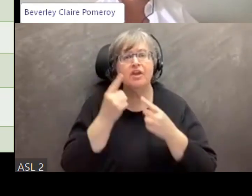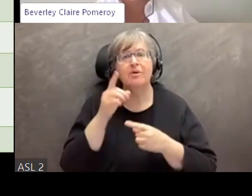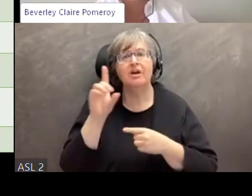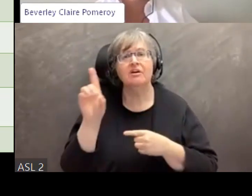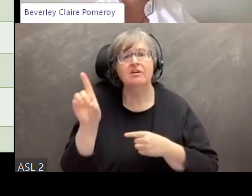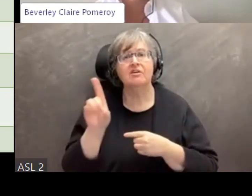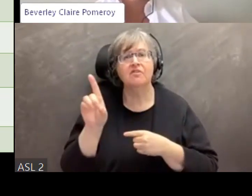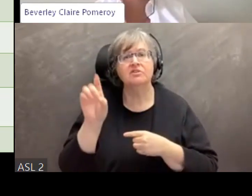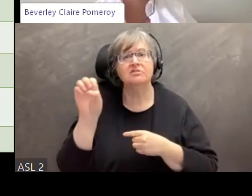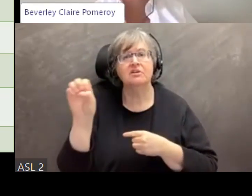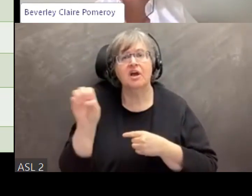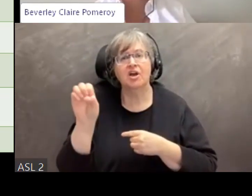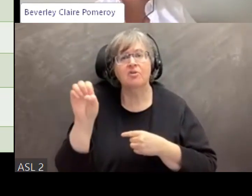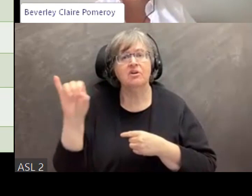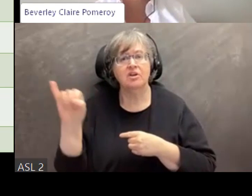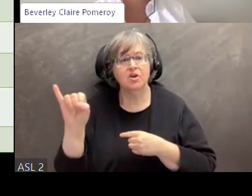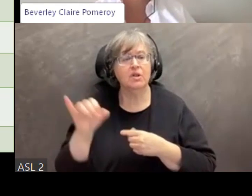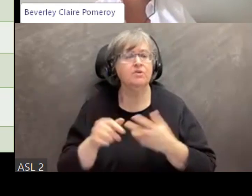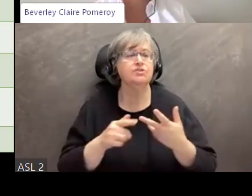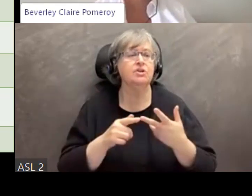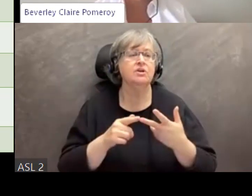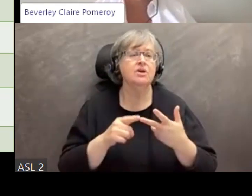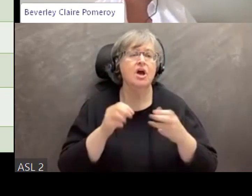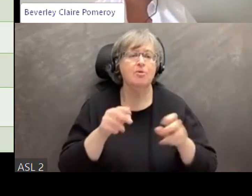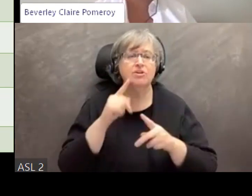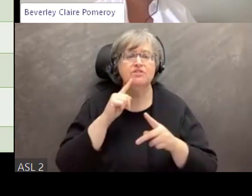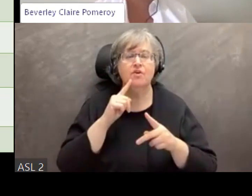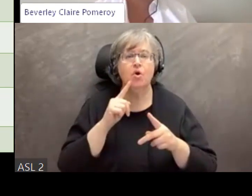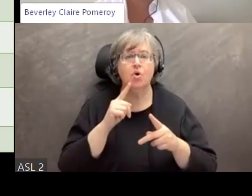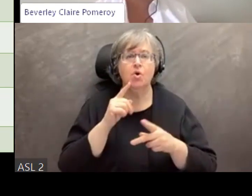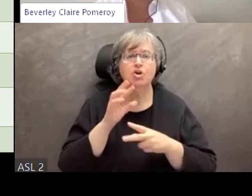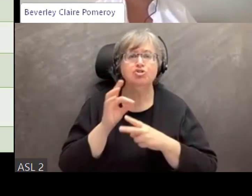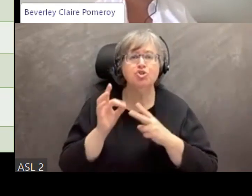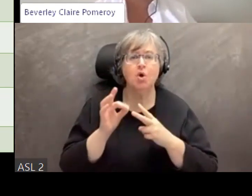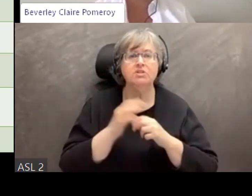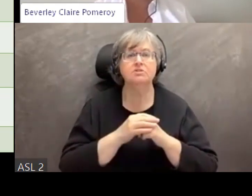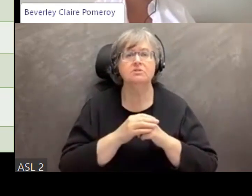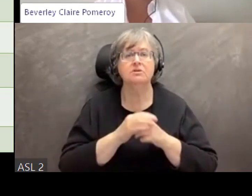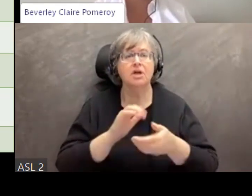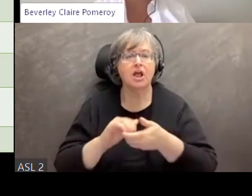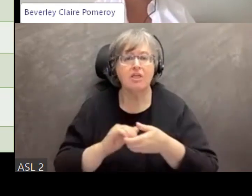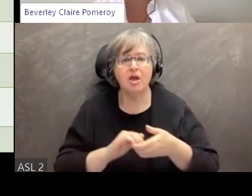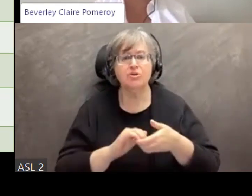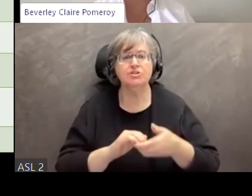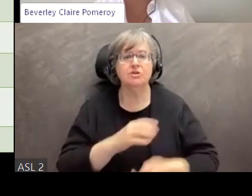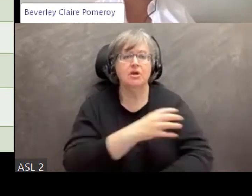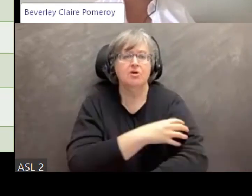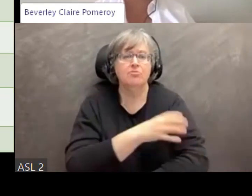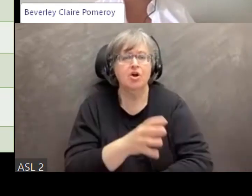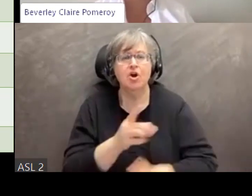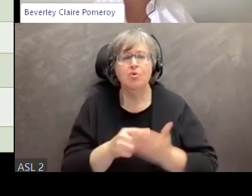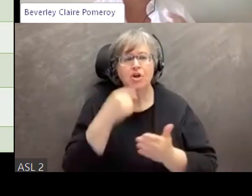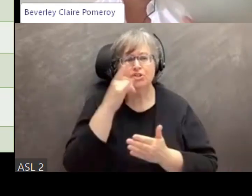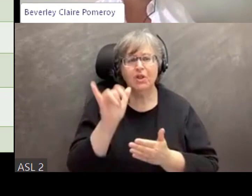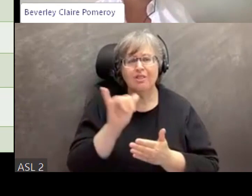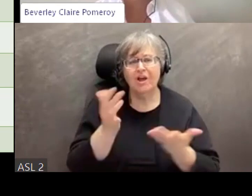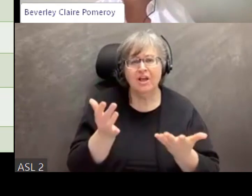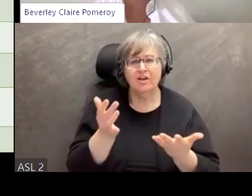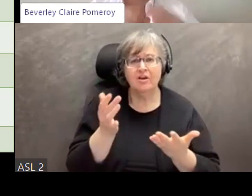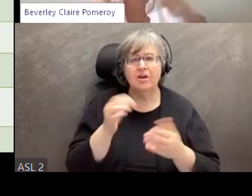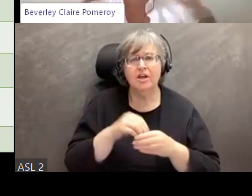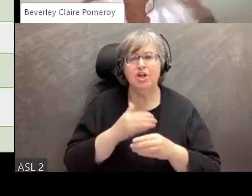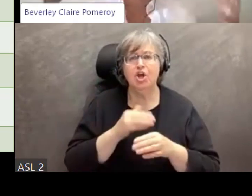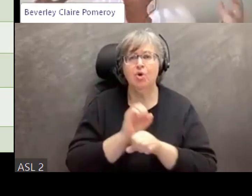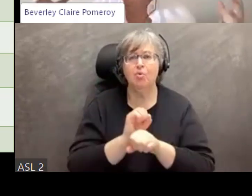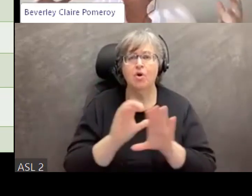diversity, inclusion, what does that look like? Opportunities for choice, collaboration, and empowerment. Again, what does that look like for our workforce